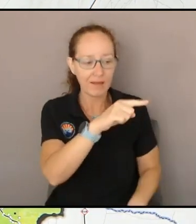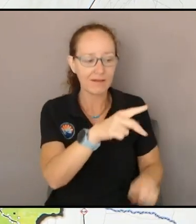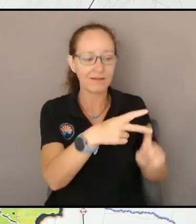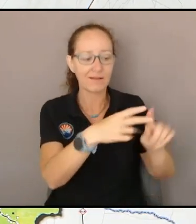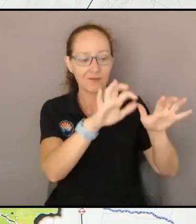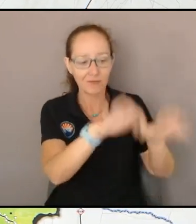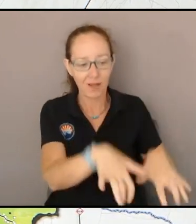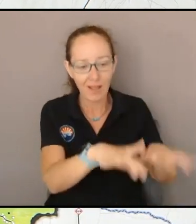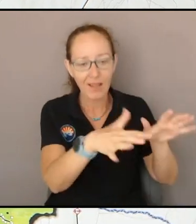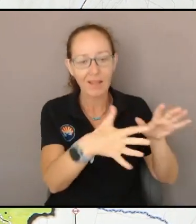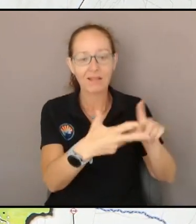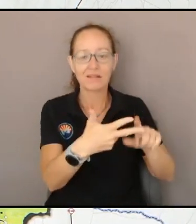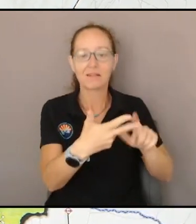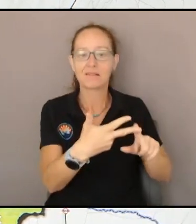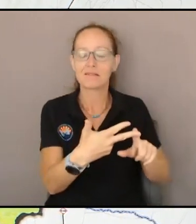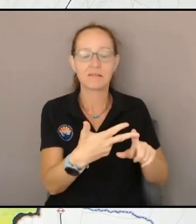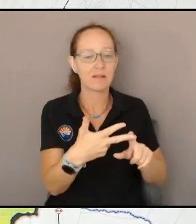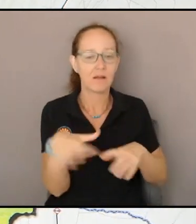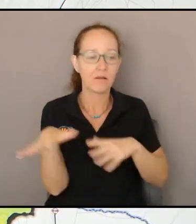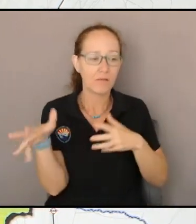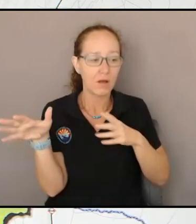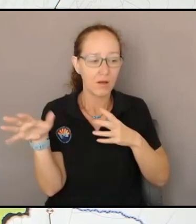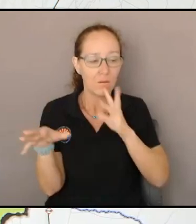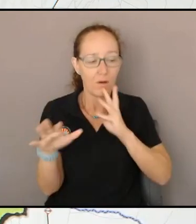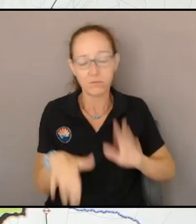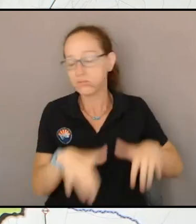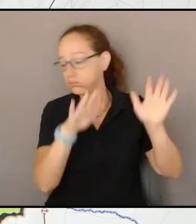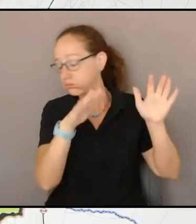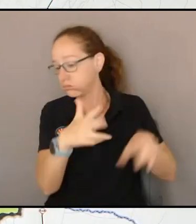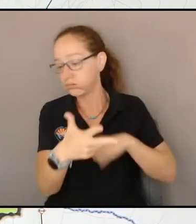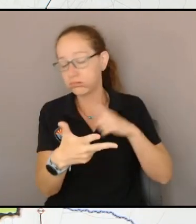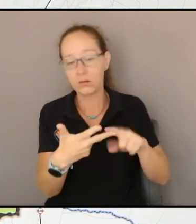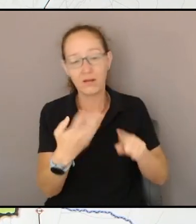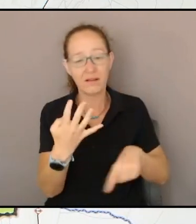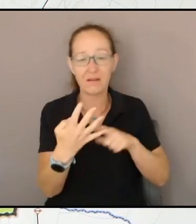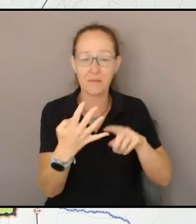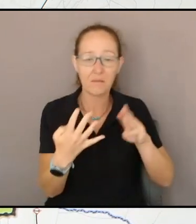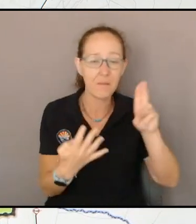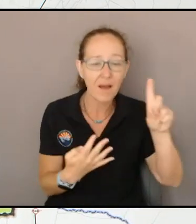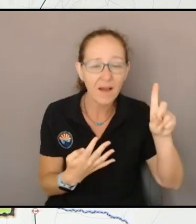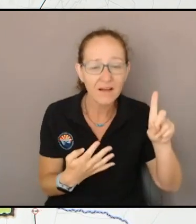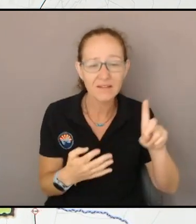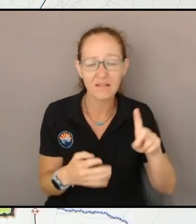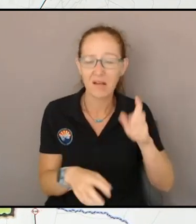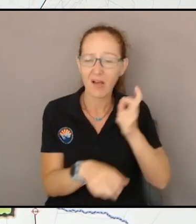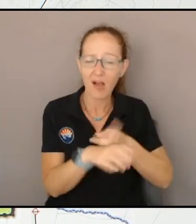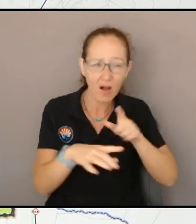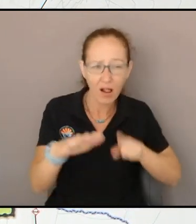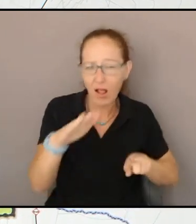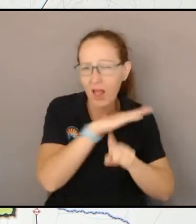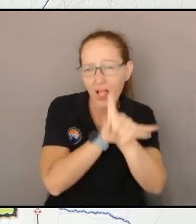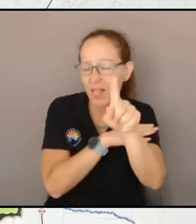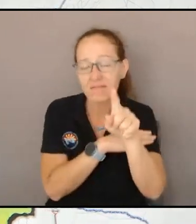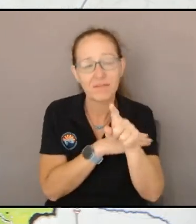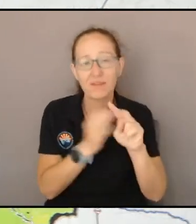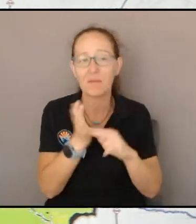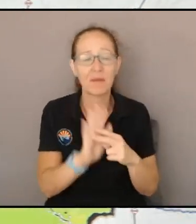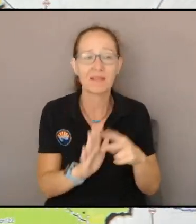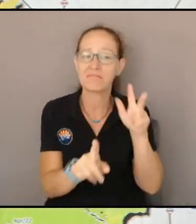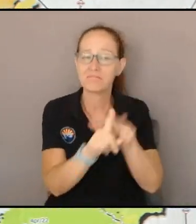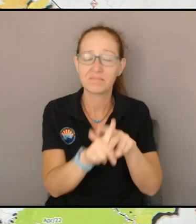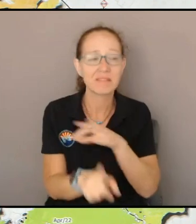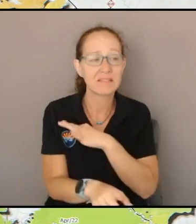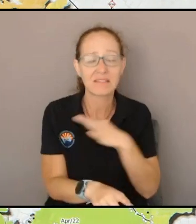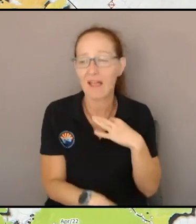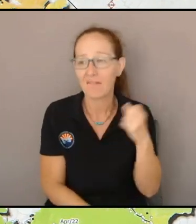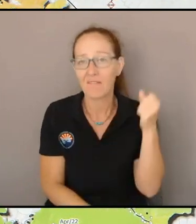due to mud, things like that. We don't have people actually out here on the fire, but we continue to to keep eyes on it. Really no concerns, really no heat sources at